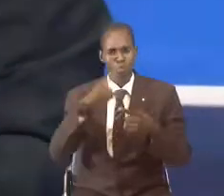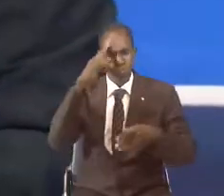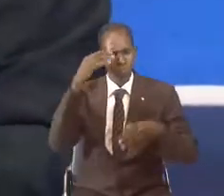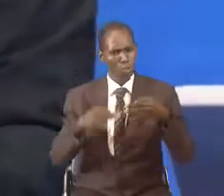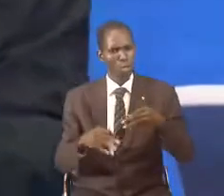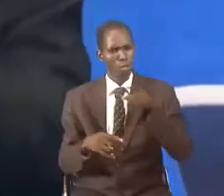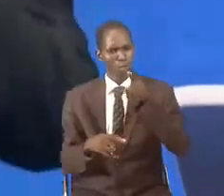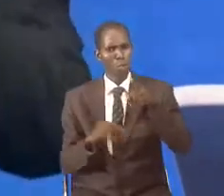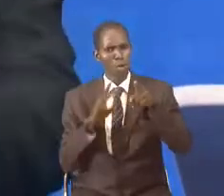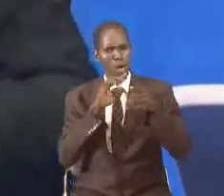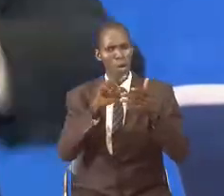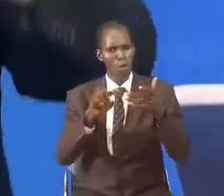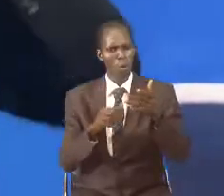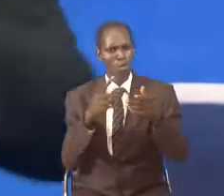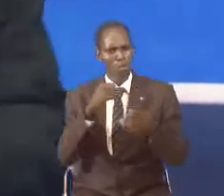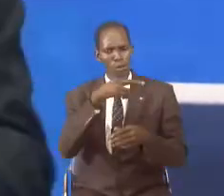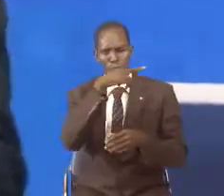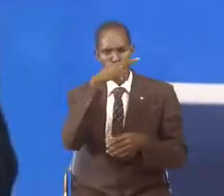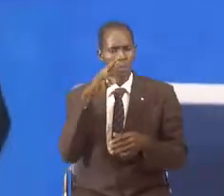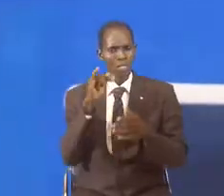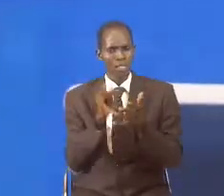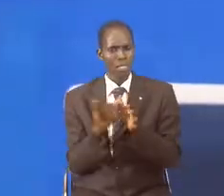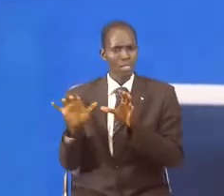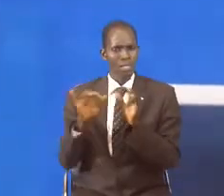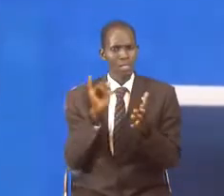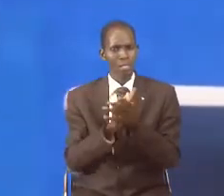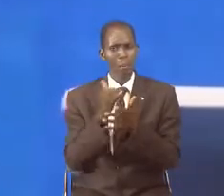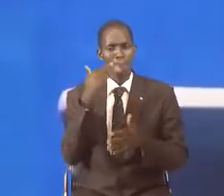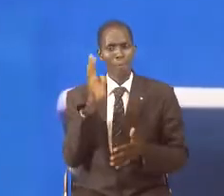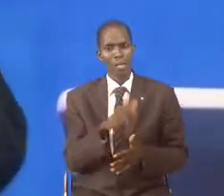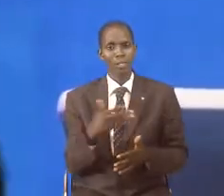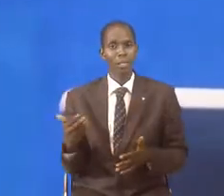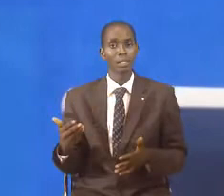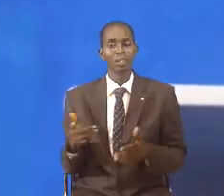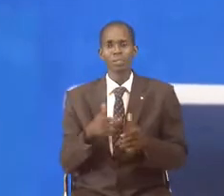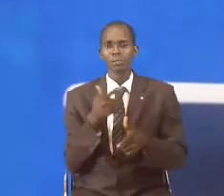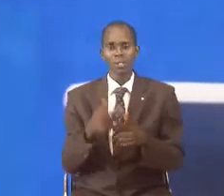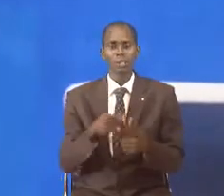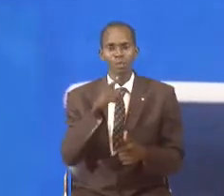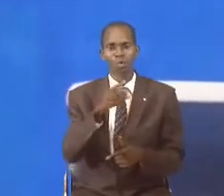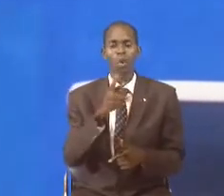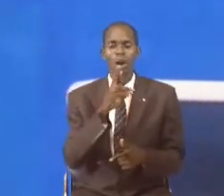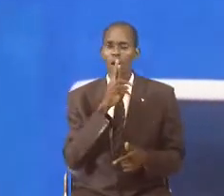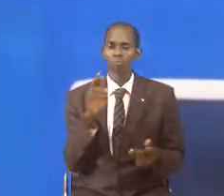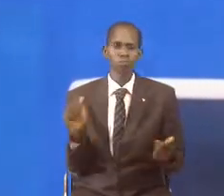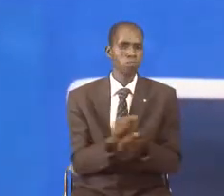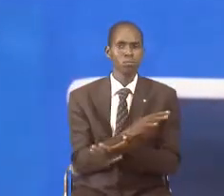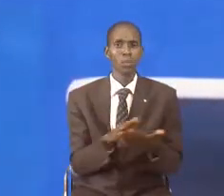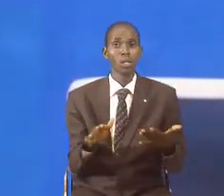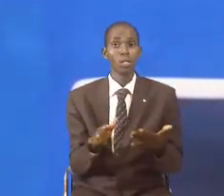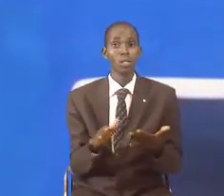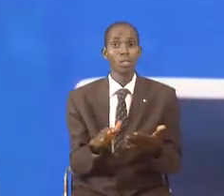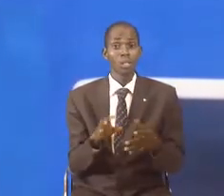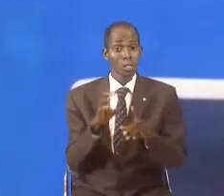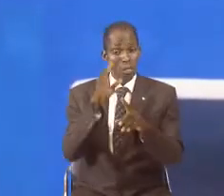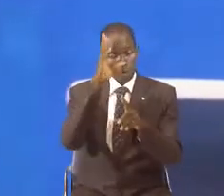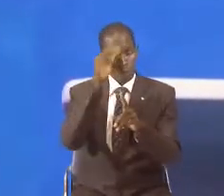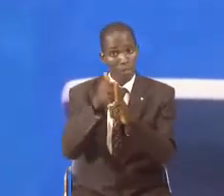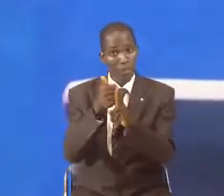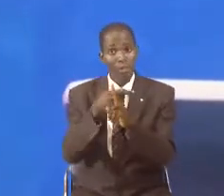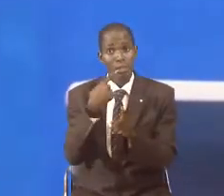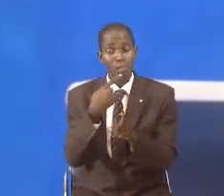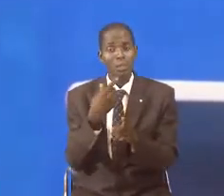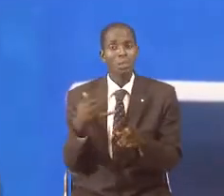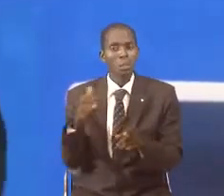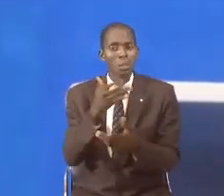Even the courts that should have said, you're one of those people that did that, then